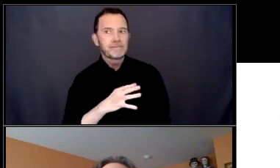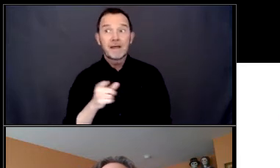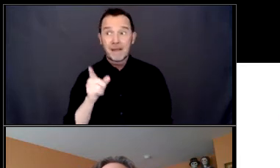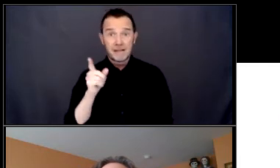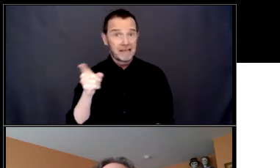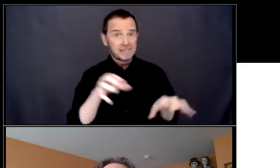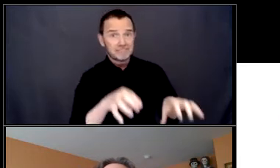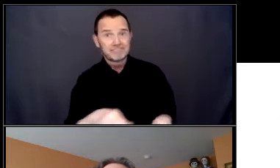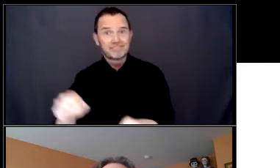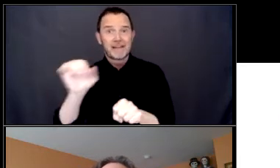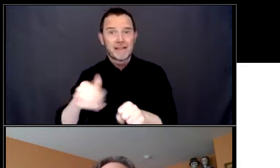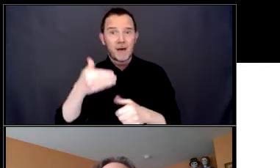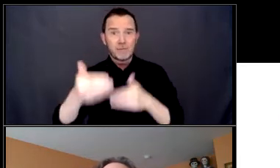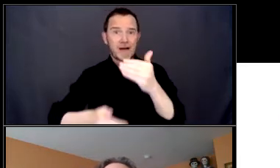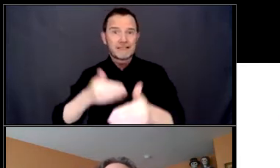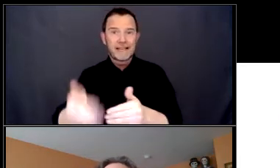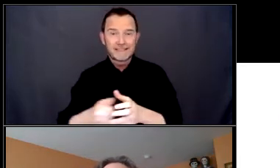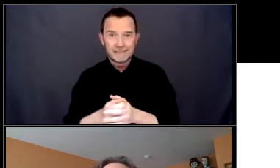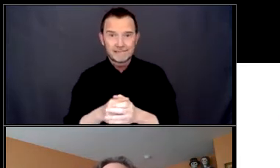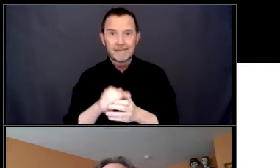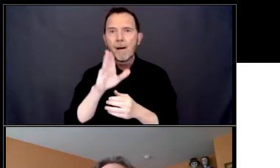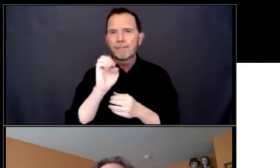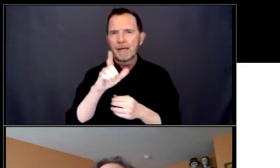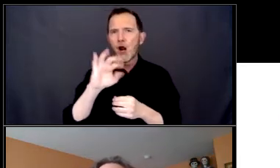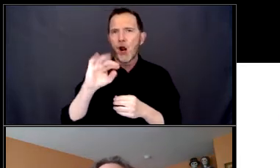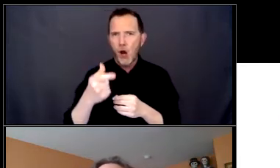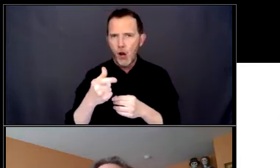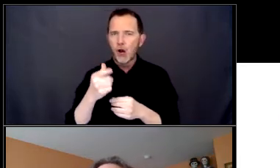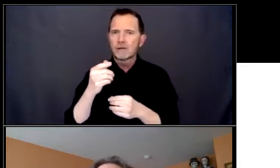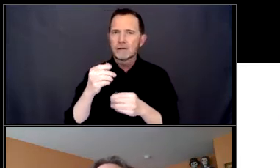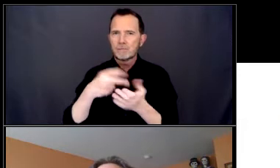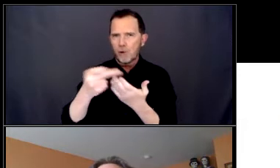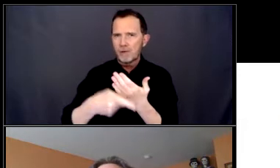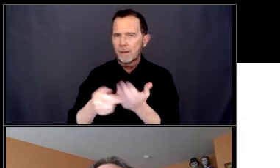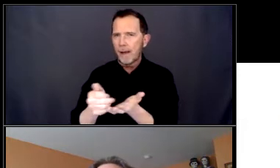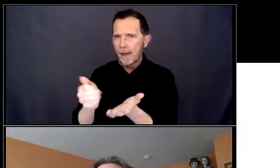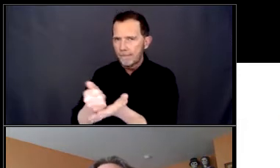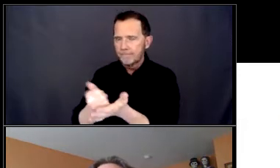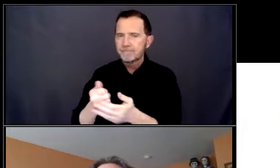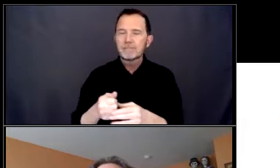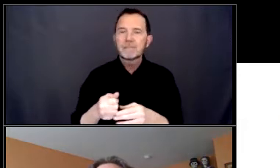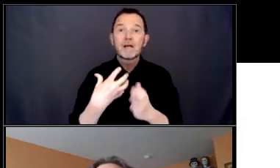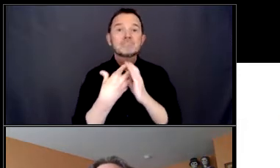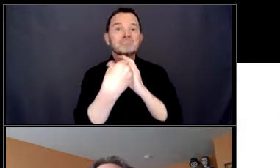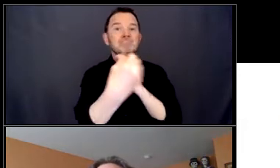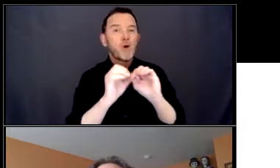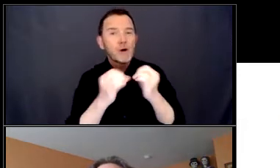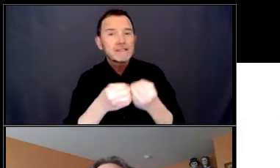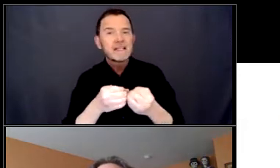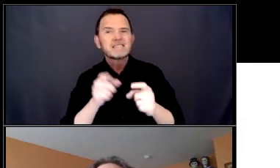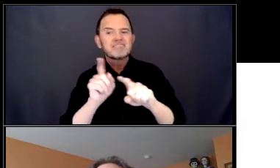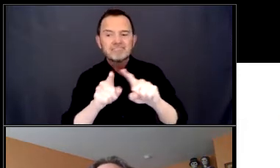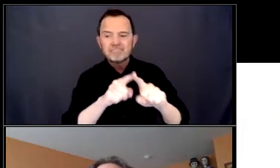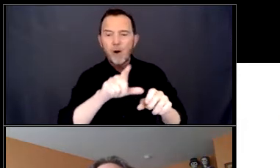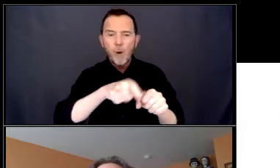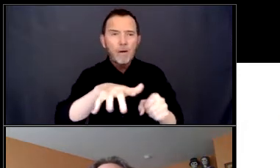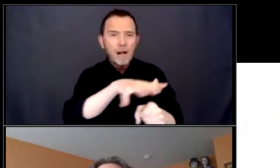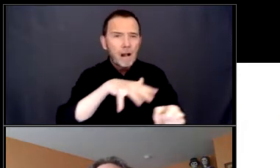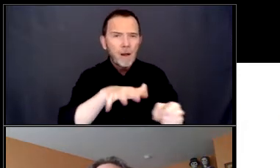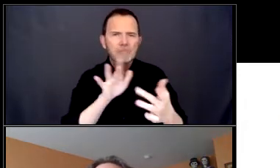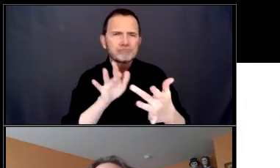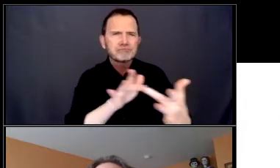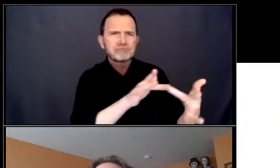that's where we start partnering with local organizations. And we go to those local organizations with a job description. And